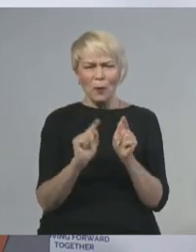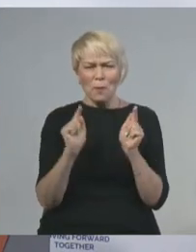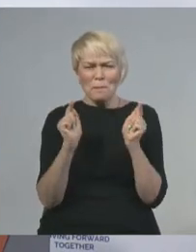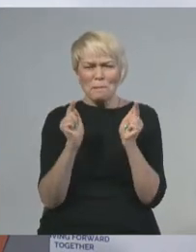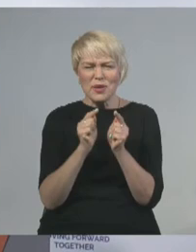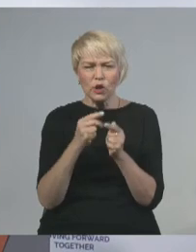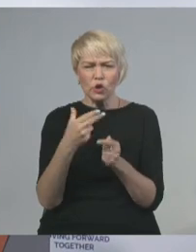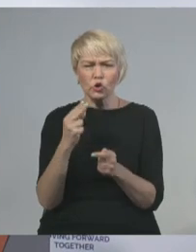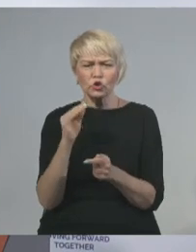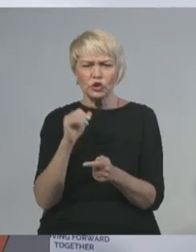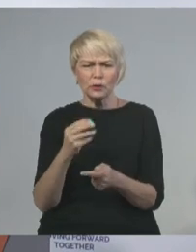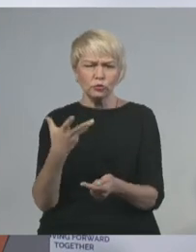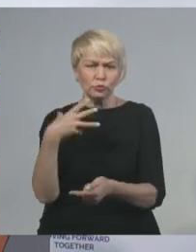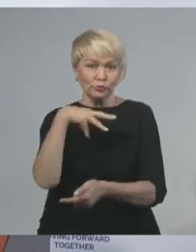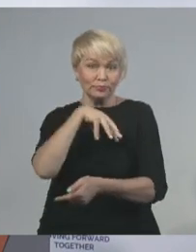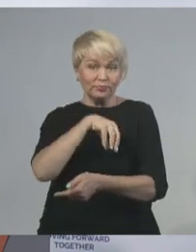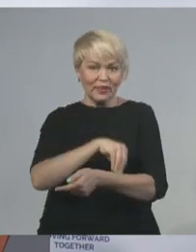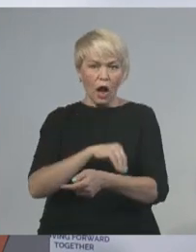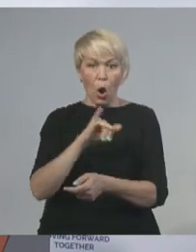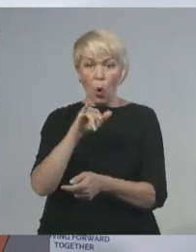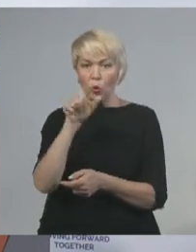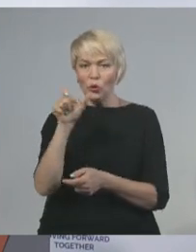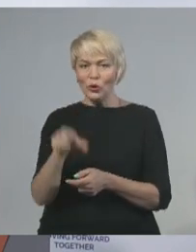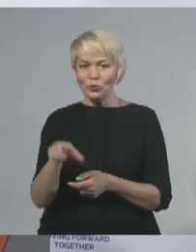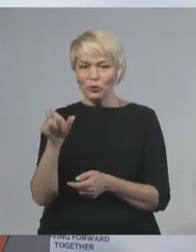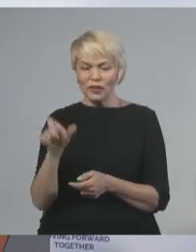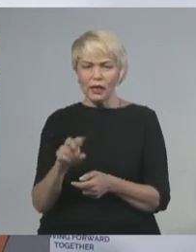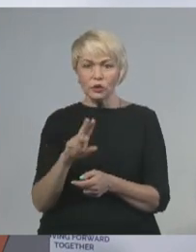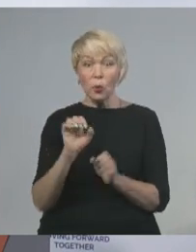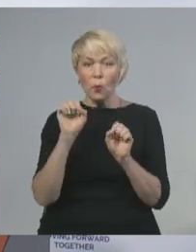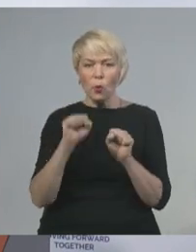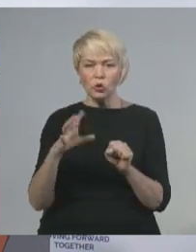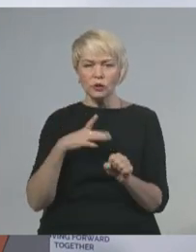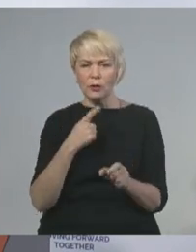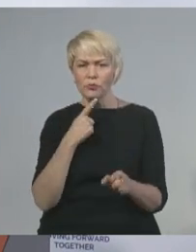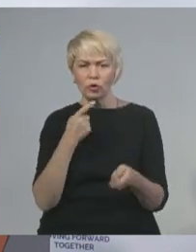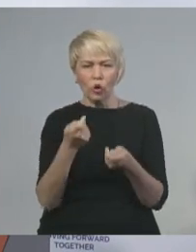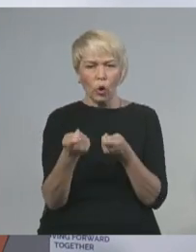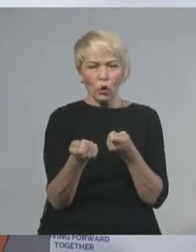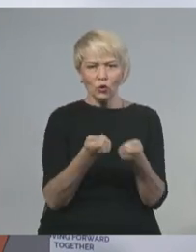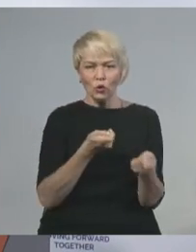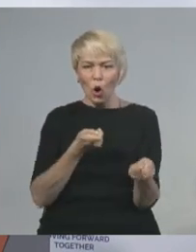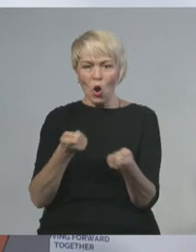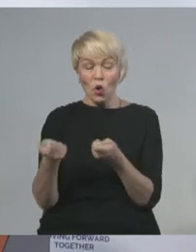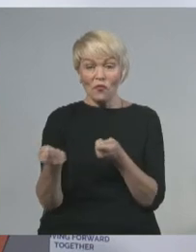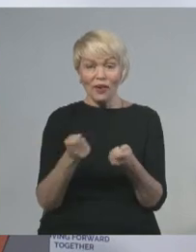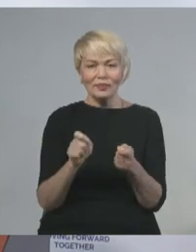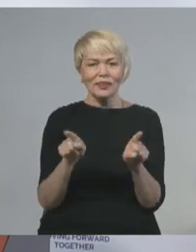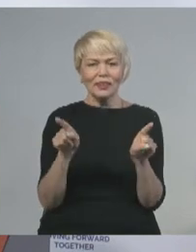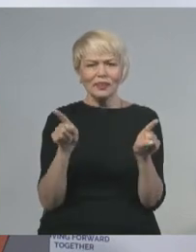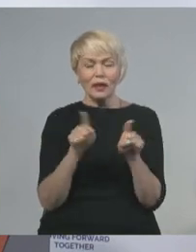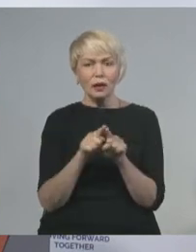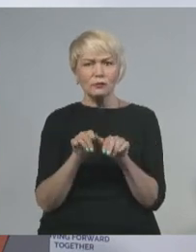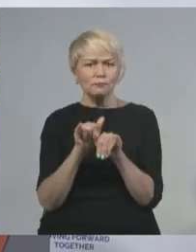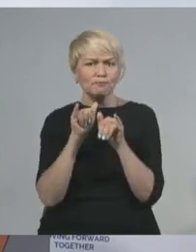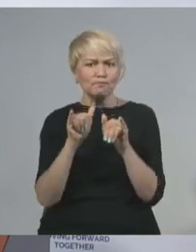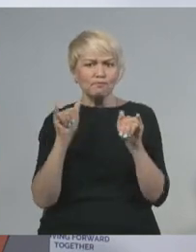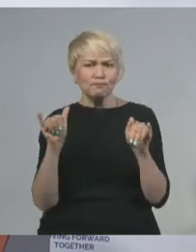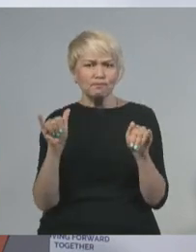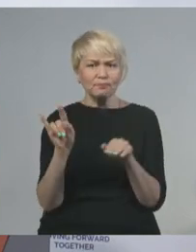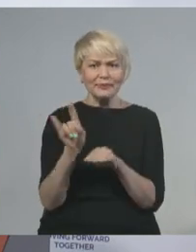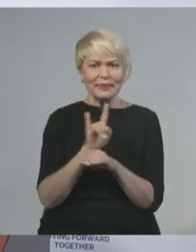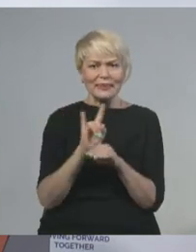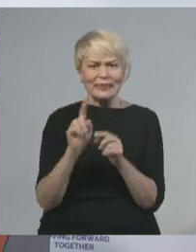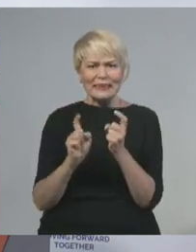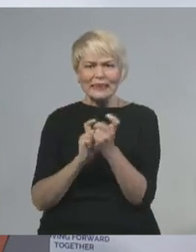into people uh there is a big narrative that coronavirus is a hoax that is is coming from america is coming